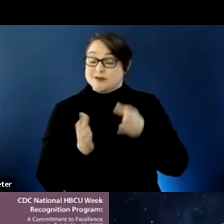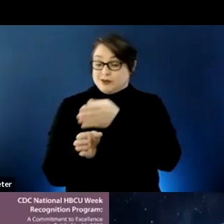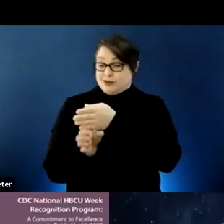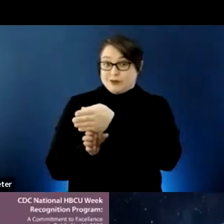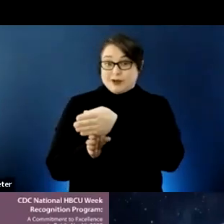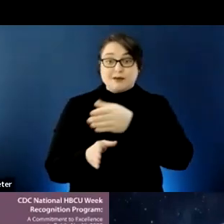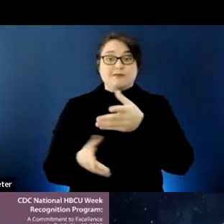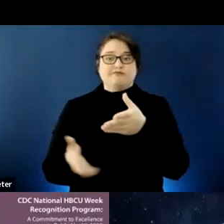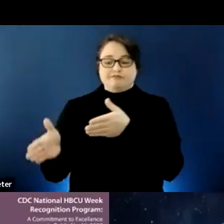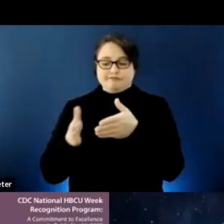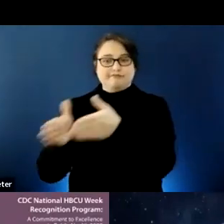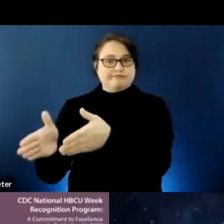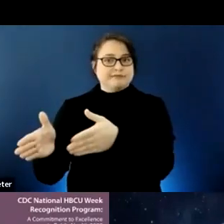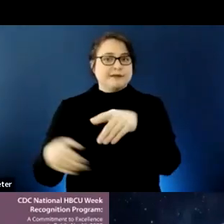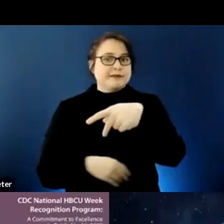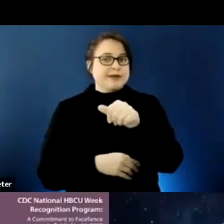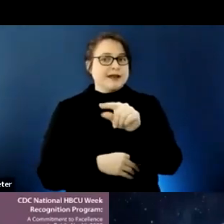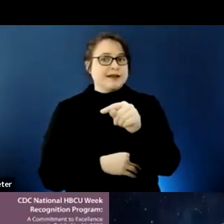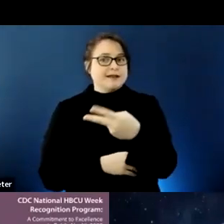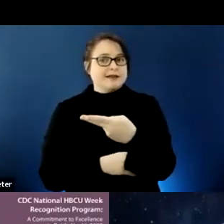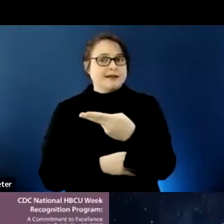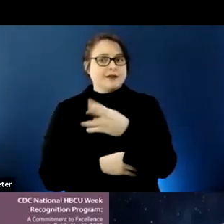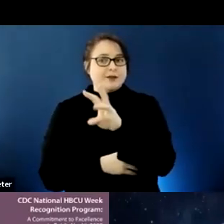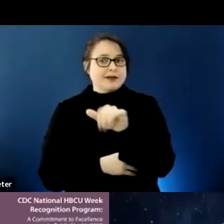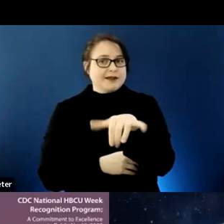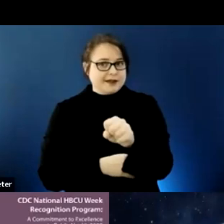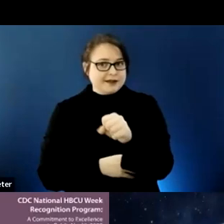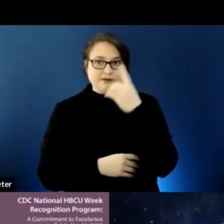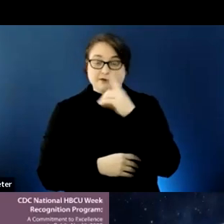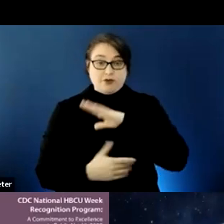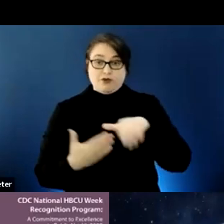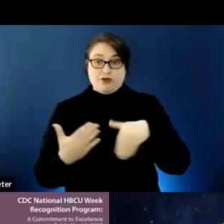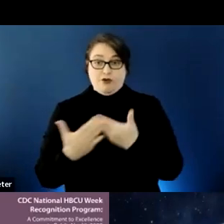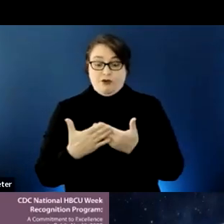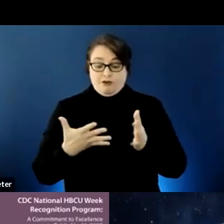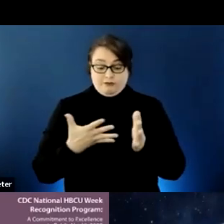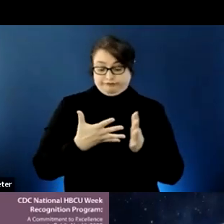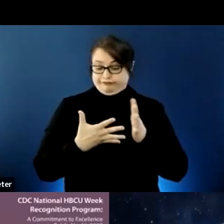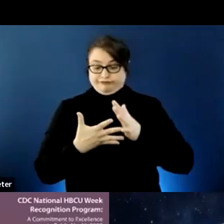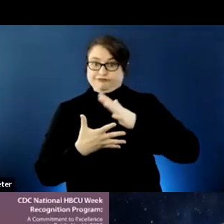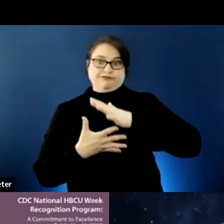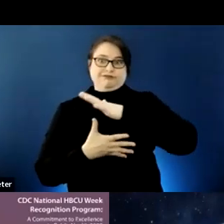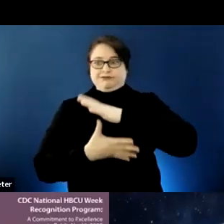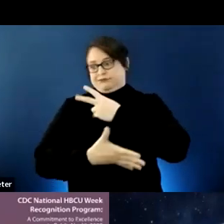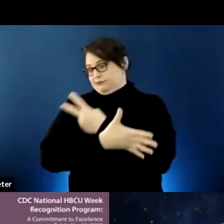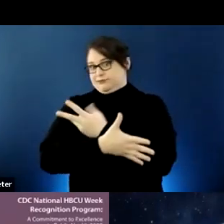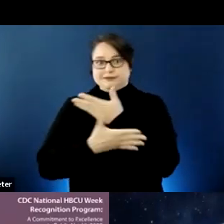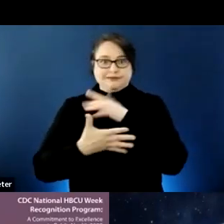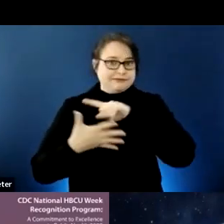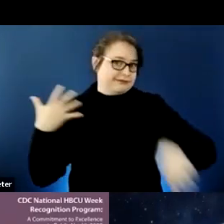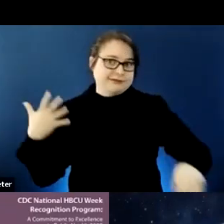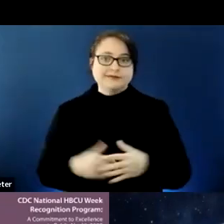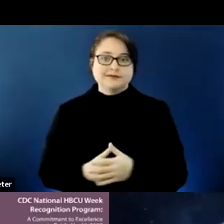from all stages in the career. And I will ask, maybe we could drop a link to that in our in the